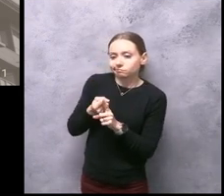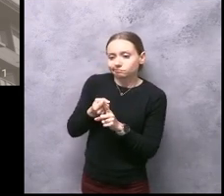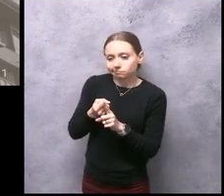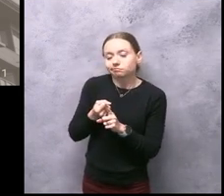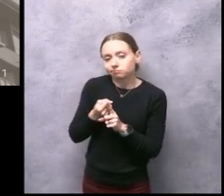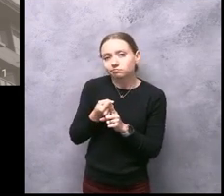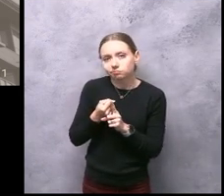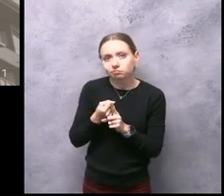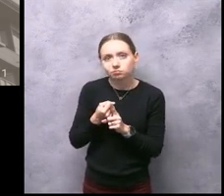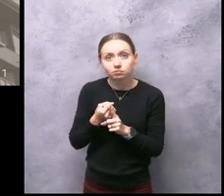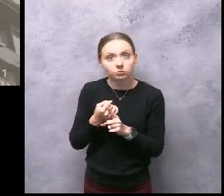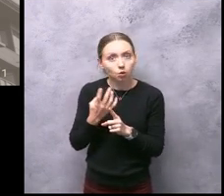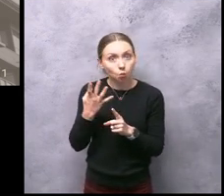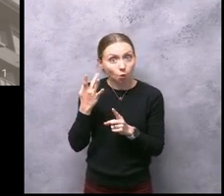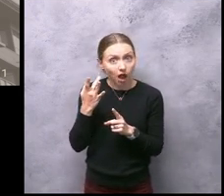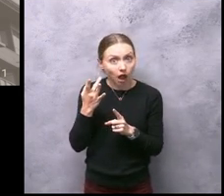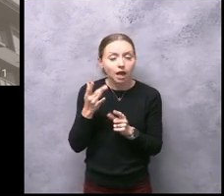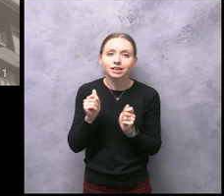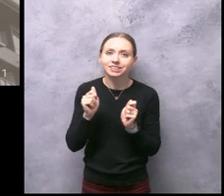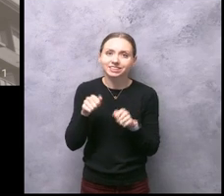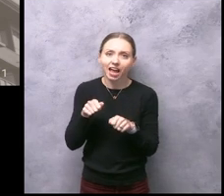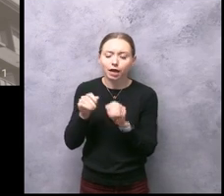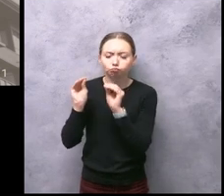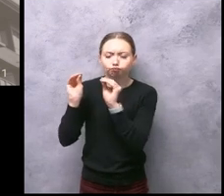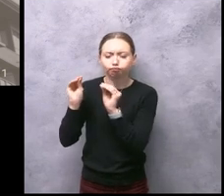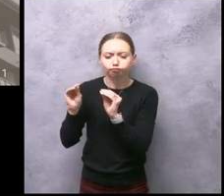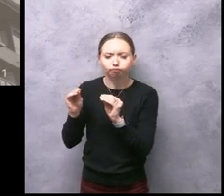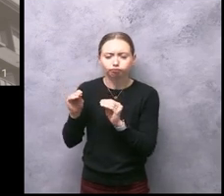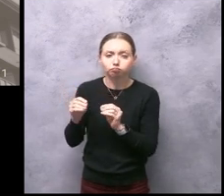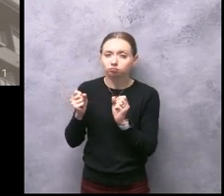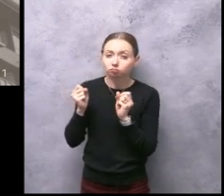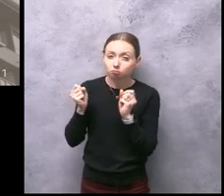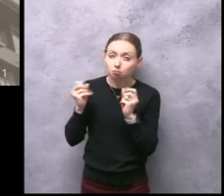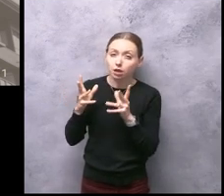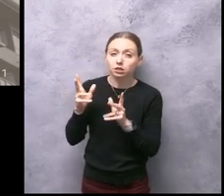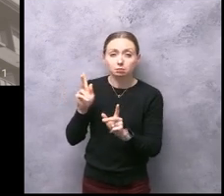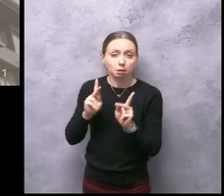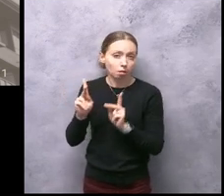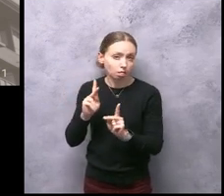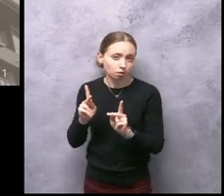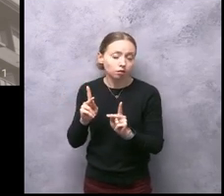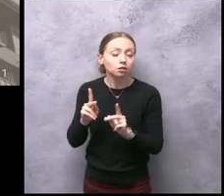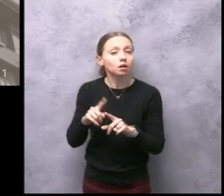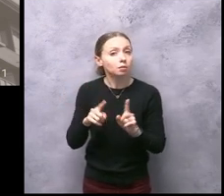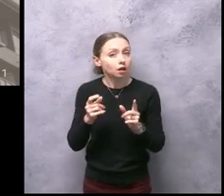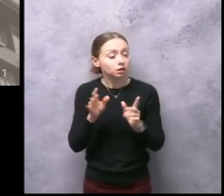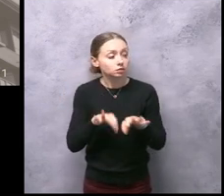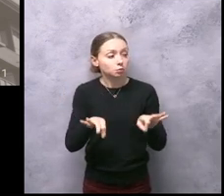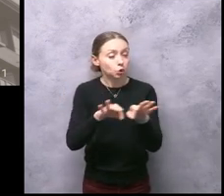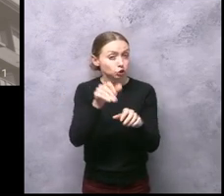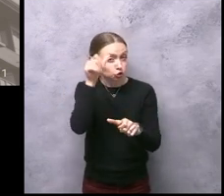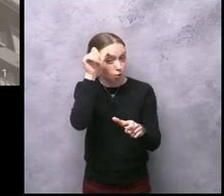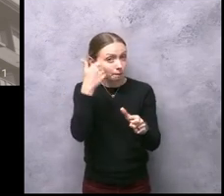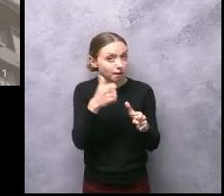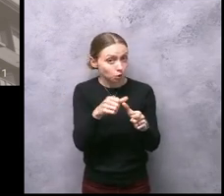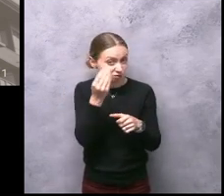simply, it can be infill on small parcels of land in an area that's otherwise built out. But it's important to remember that